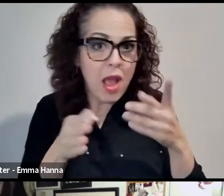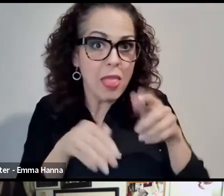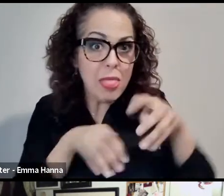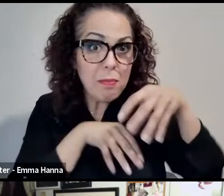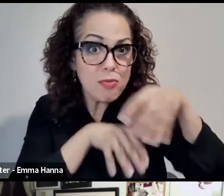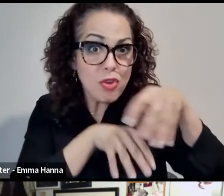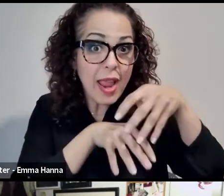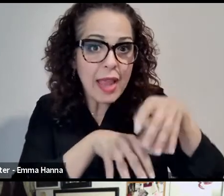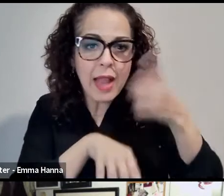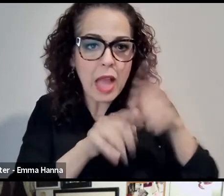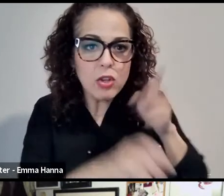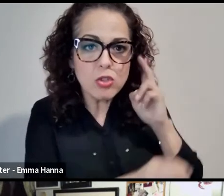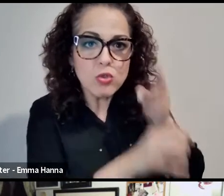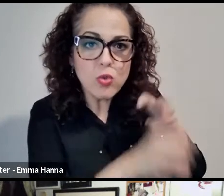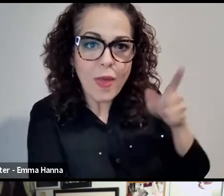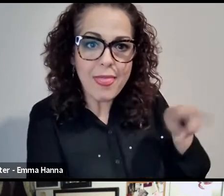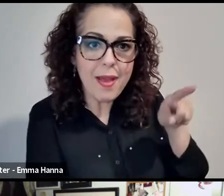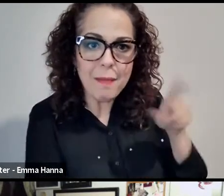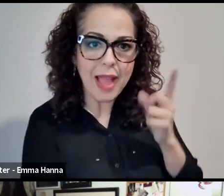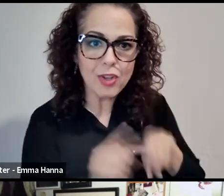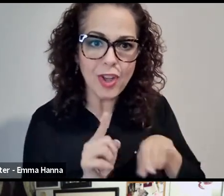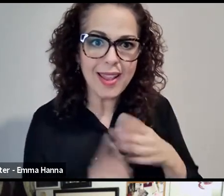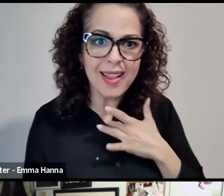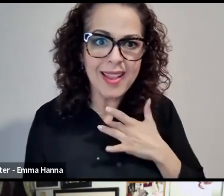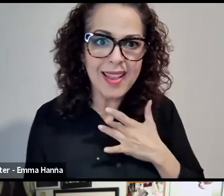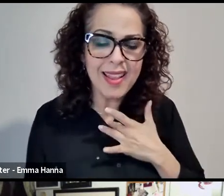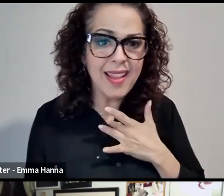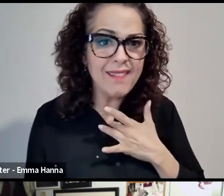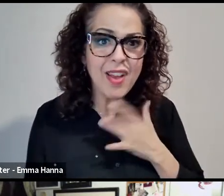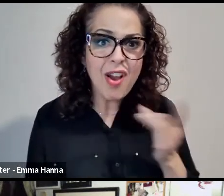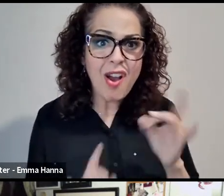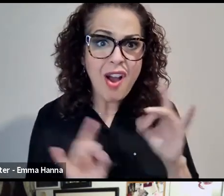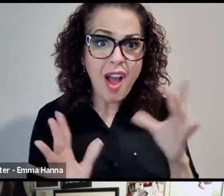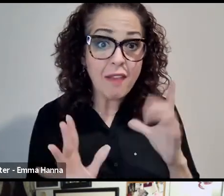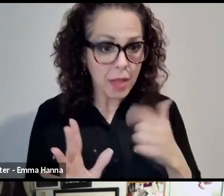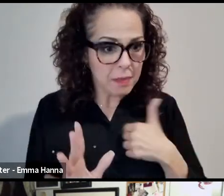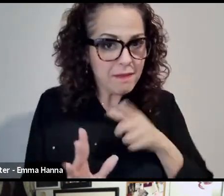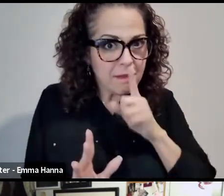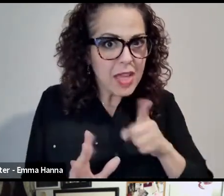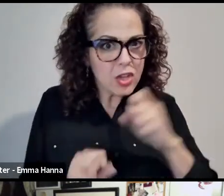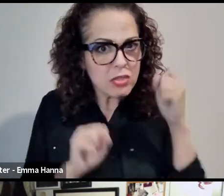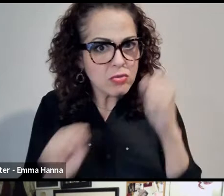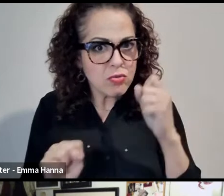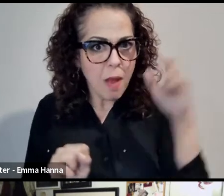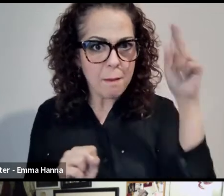join. And it felt awful because I'm a very political person.